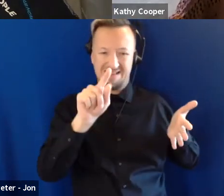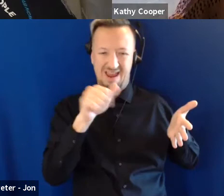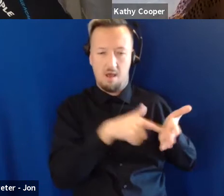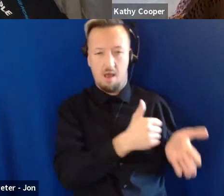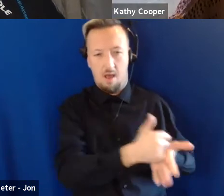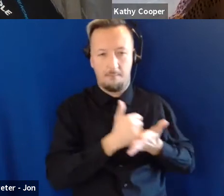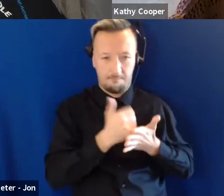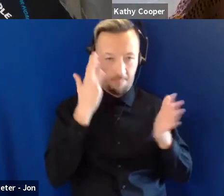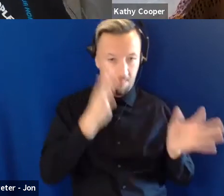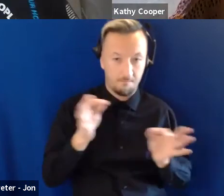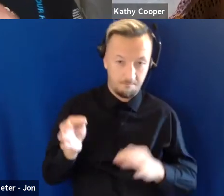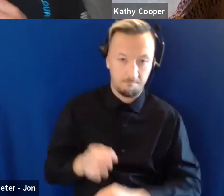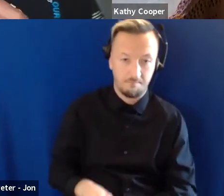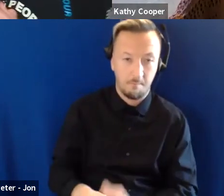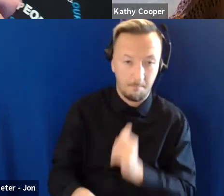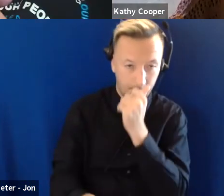Yeah, I mean, but like, I mean,